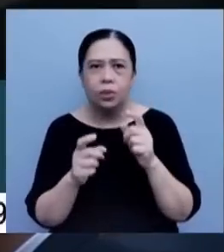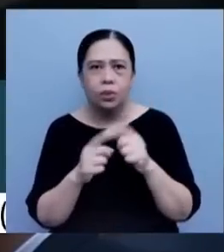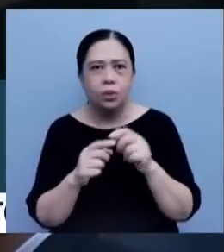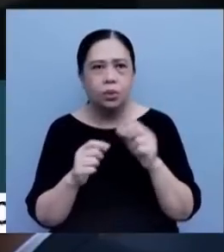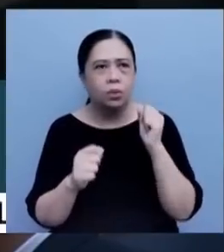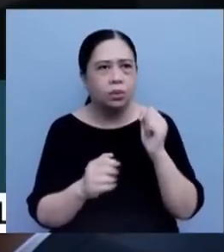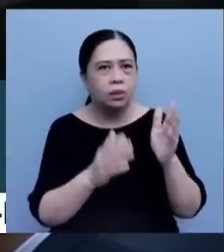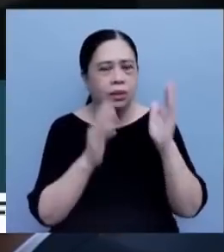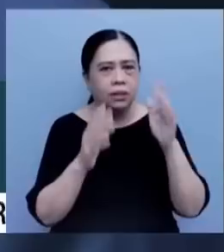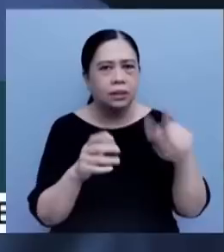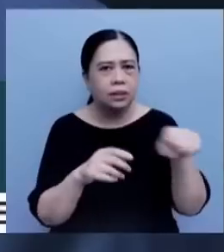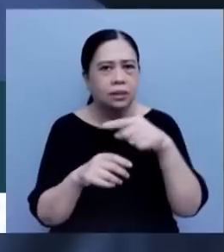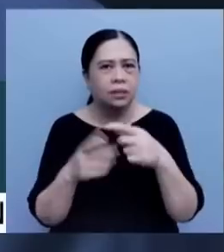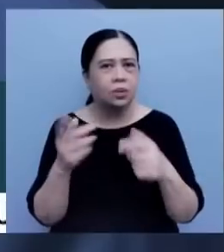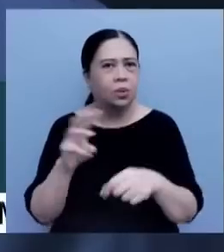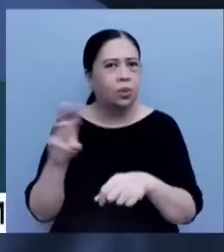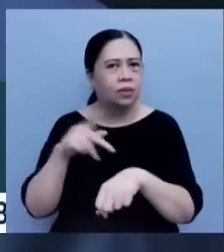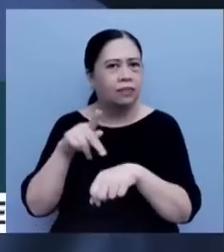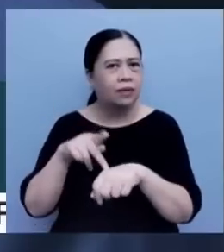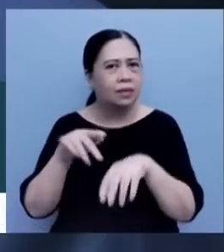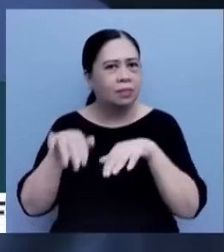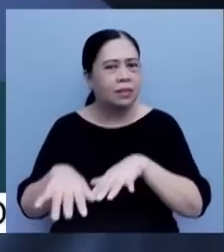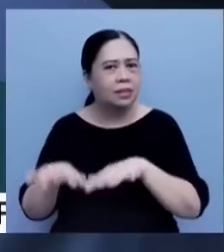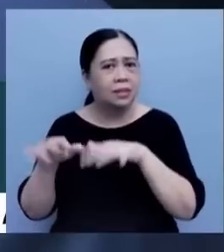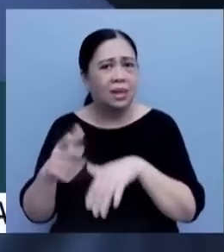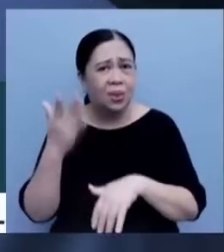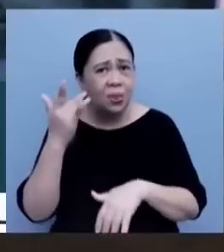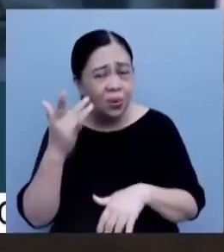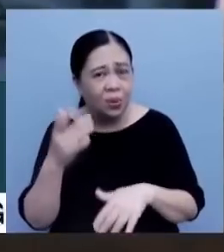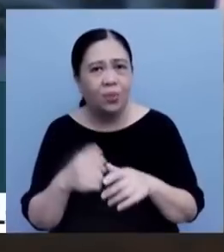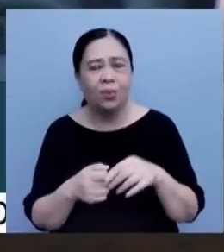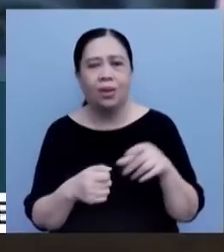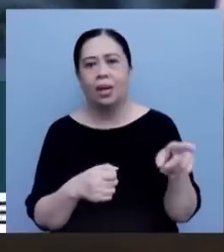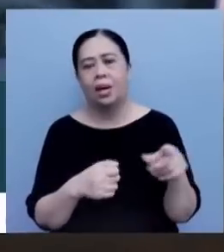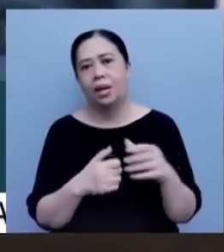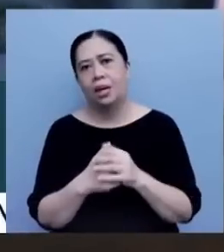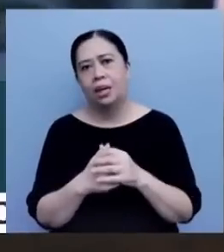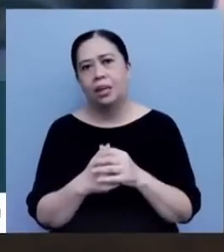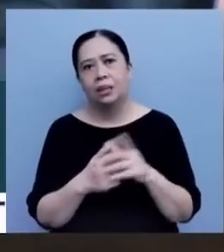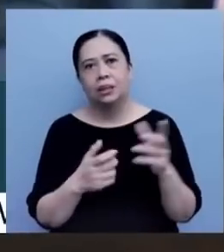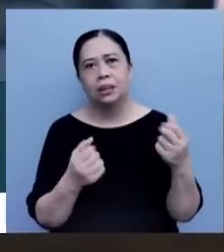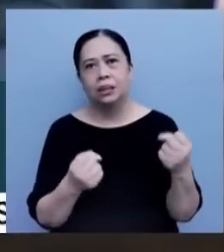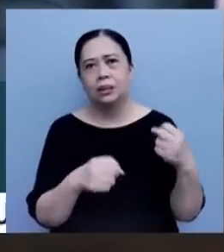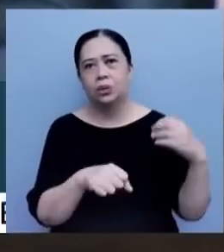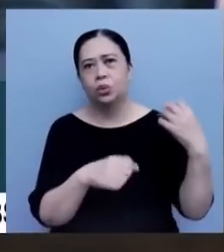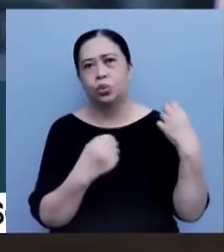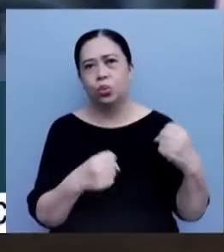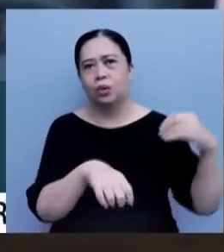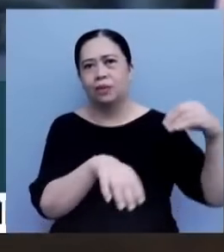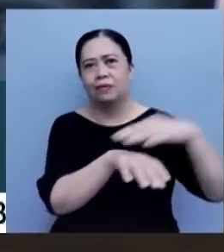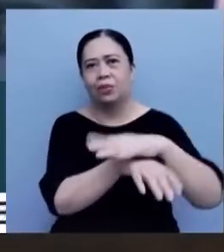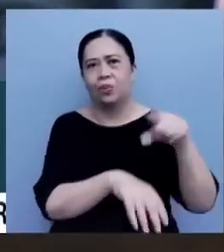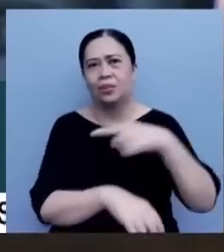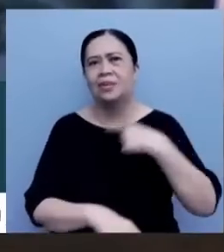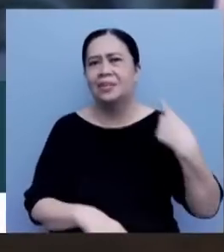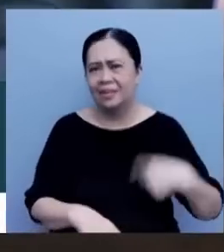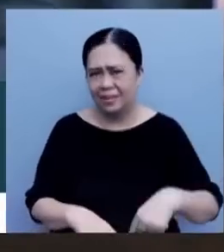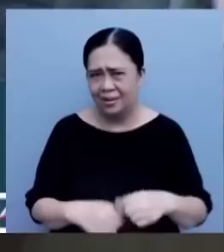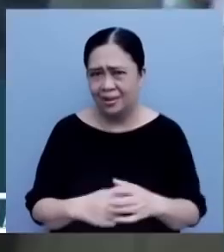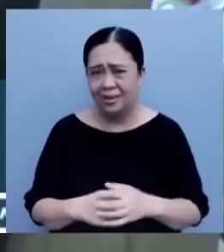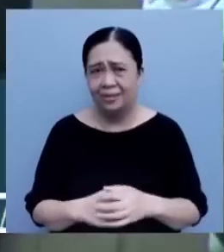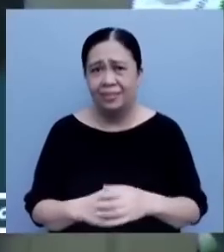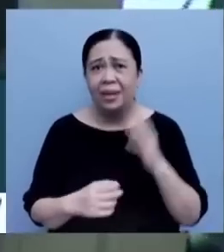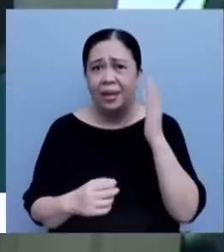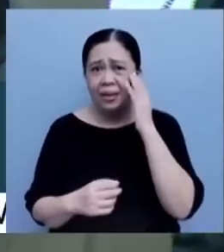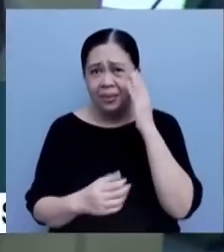unanimity on the West Philippine Sea because of the influence of China. That cannot be